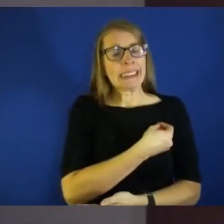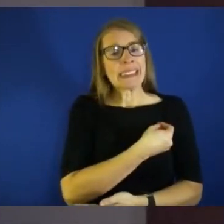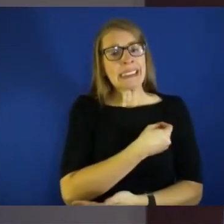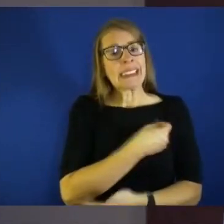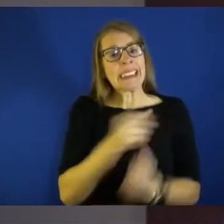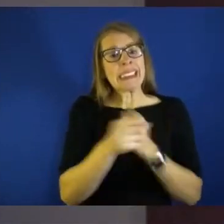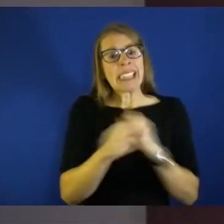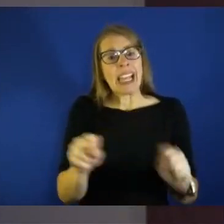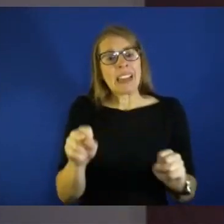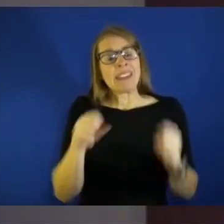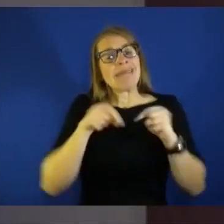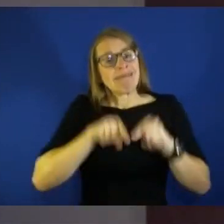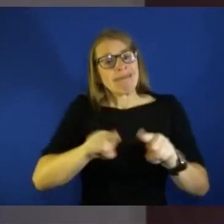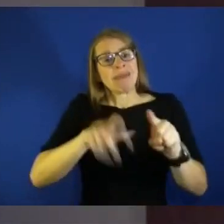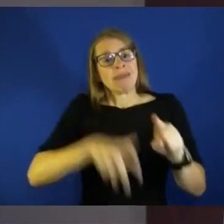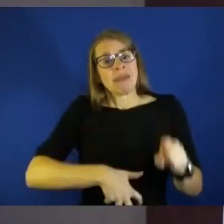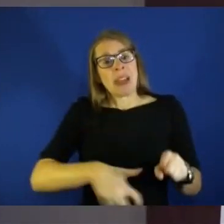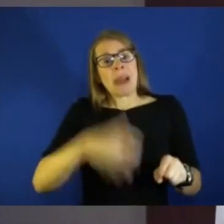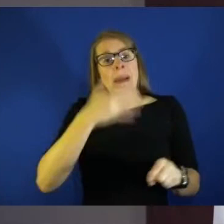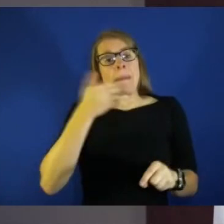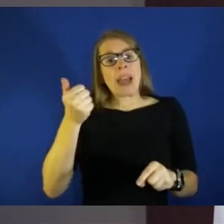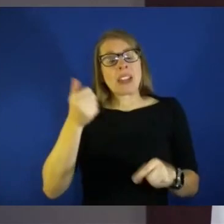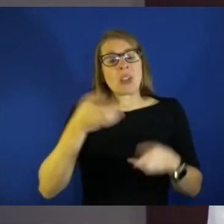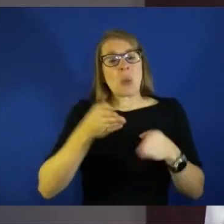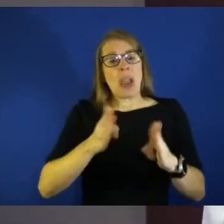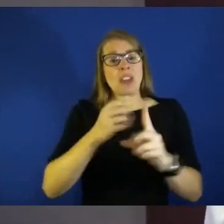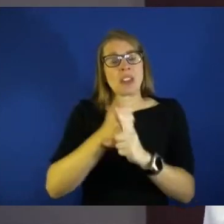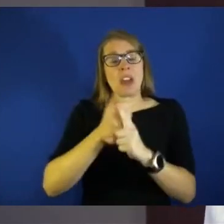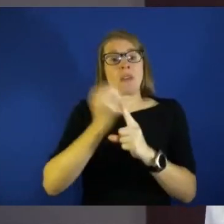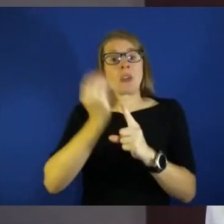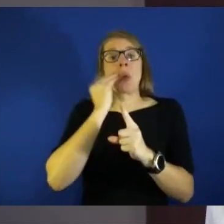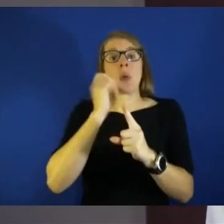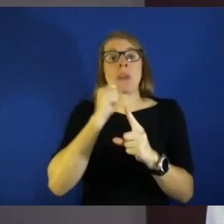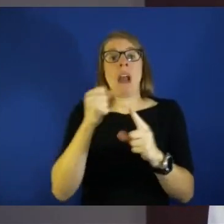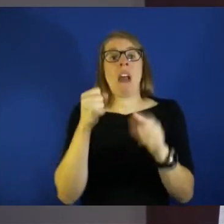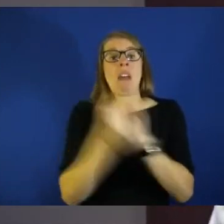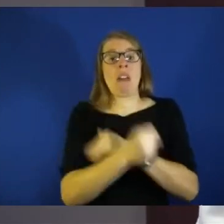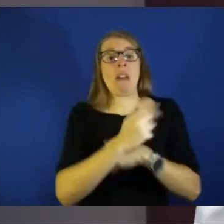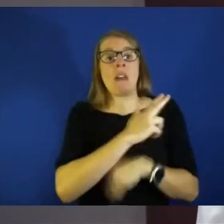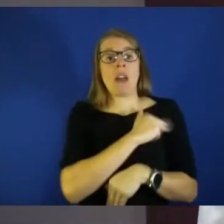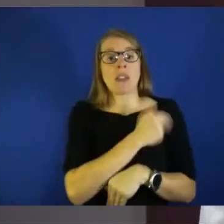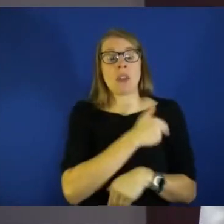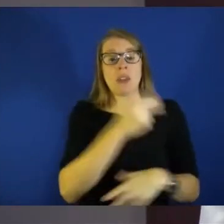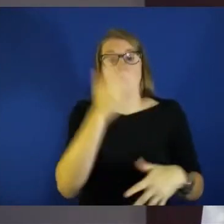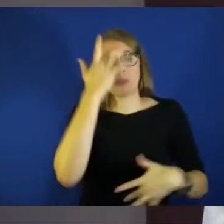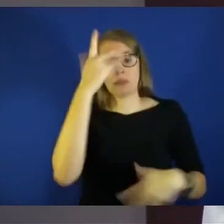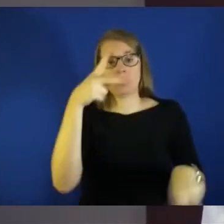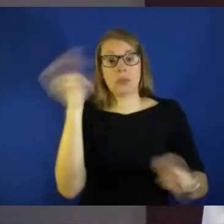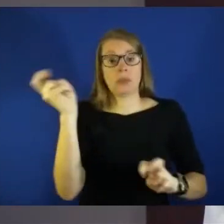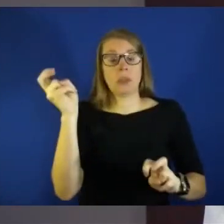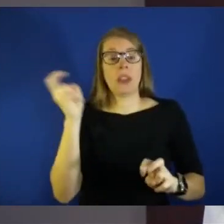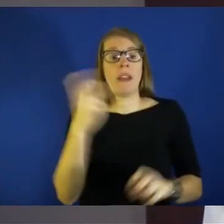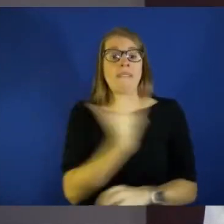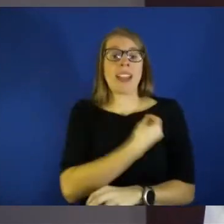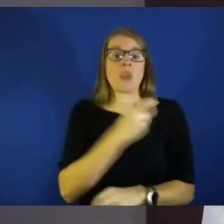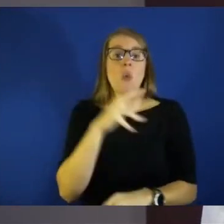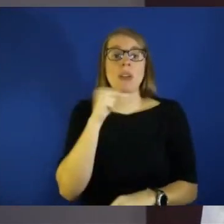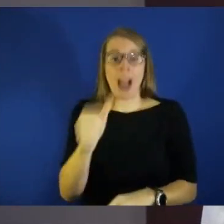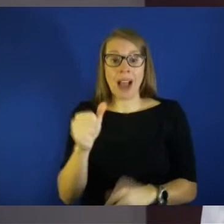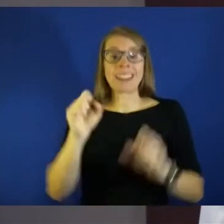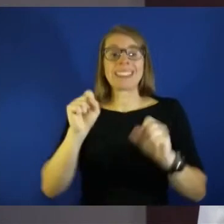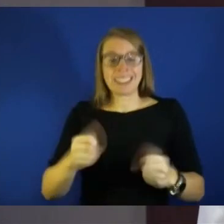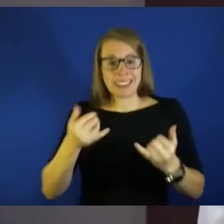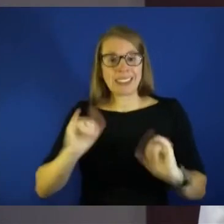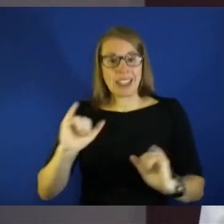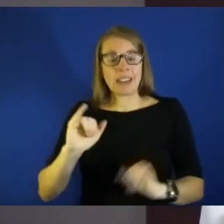and that's the best way to make sure you don't end up in the hospital. But this is also an option, vaccinated or not. We can still do monoclonal antibodies to